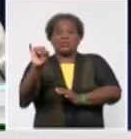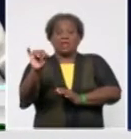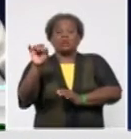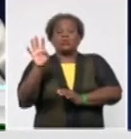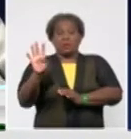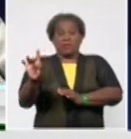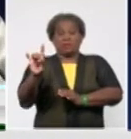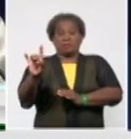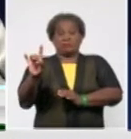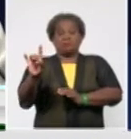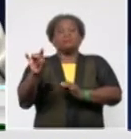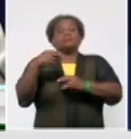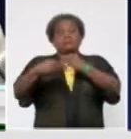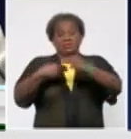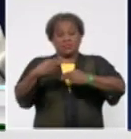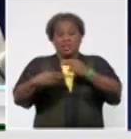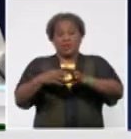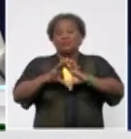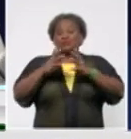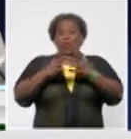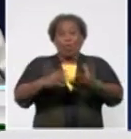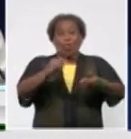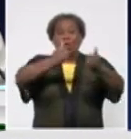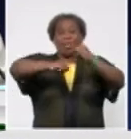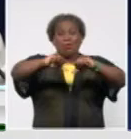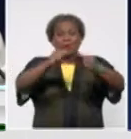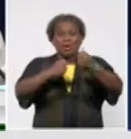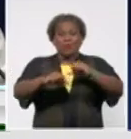2,867 at the Tropical Medicine Institute Pedro Coury,